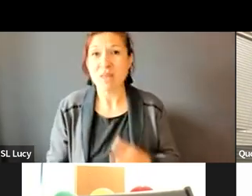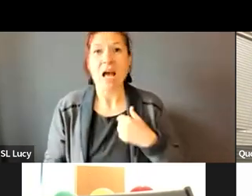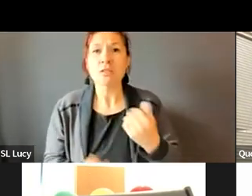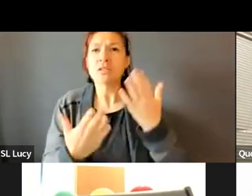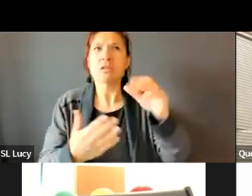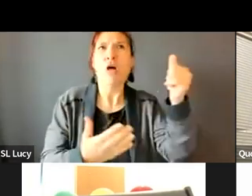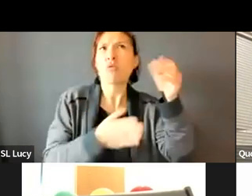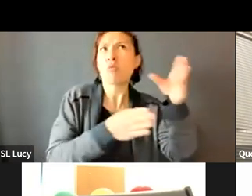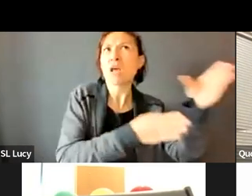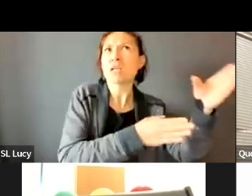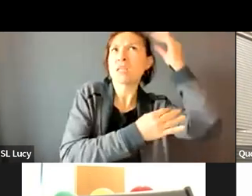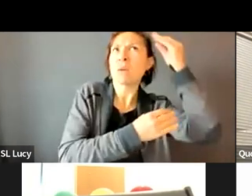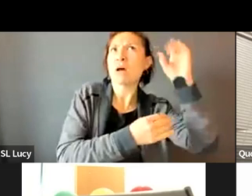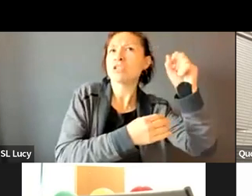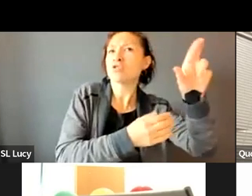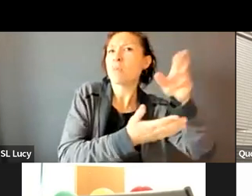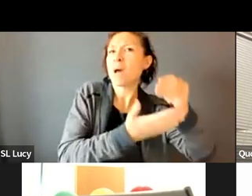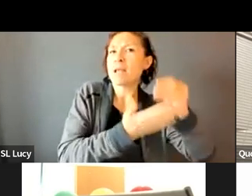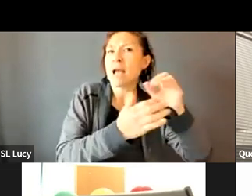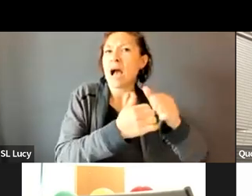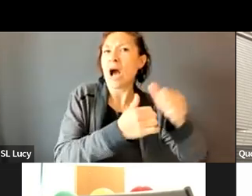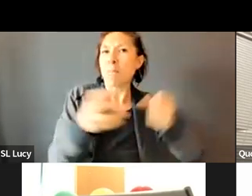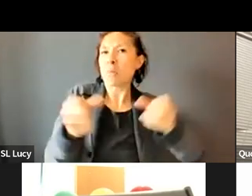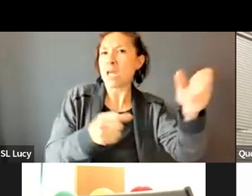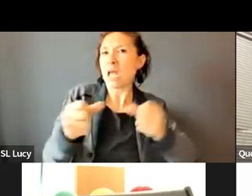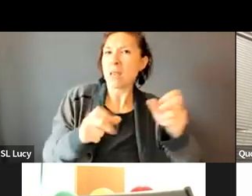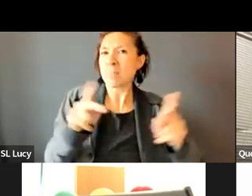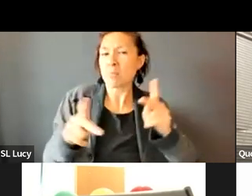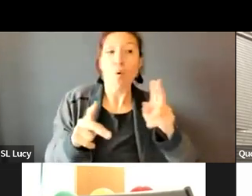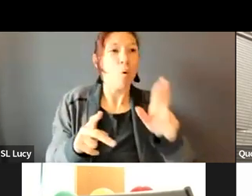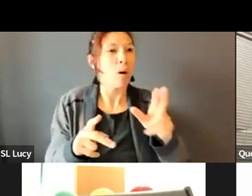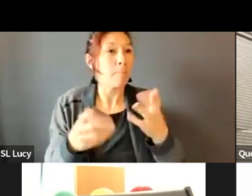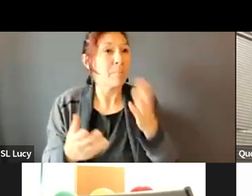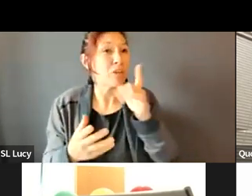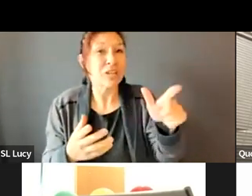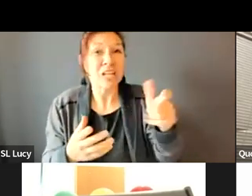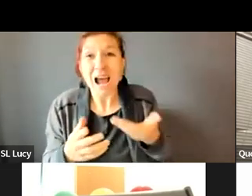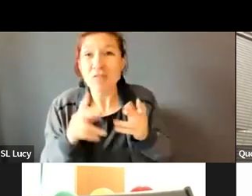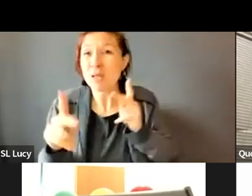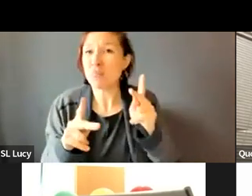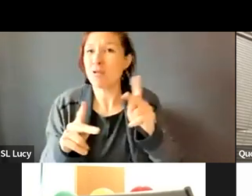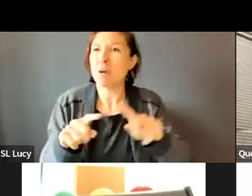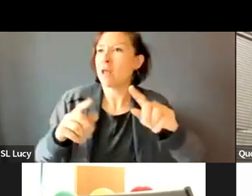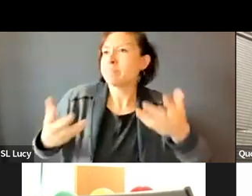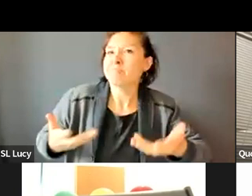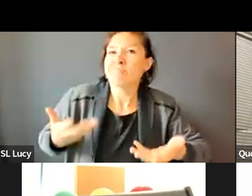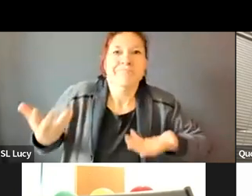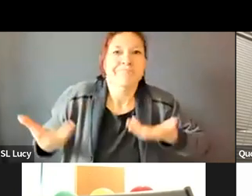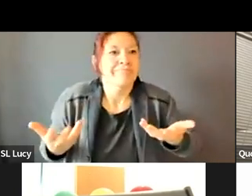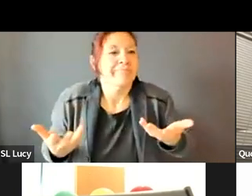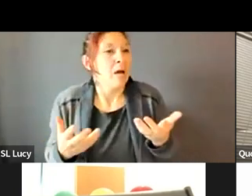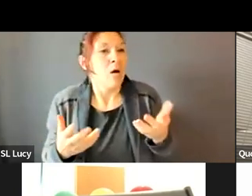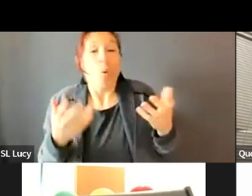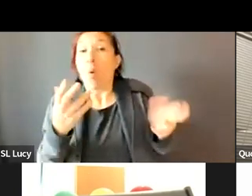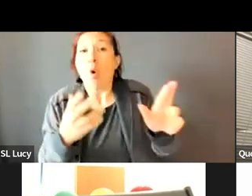ways to think about Esser funds that didn't include hiring people I suggested incentivizing hiring bonuses